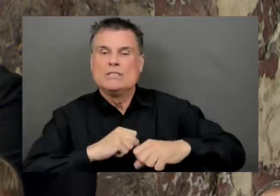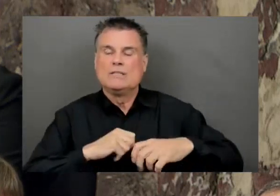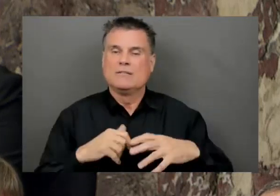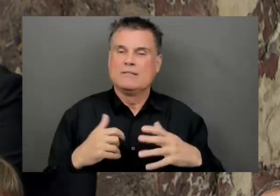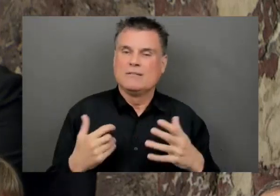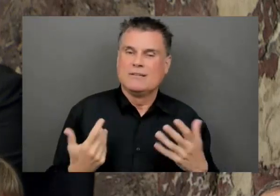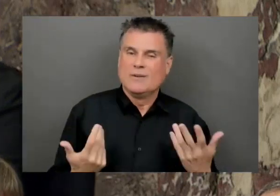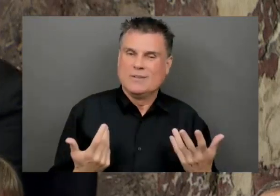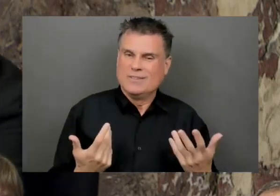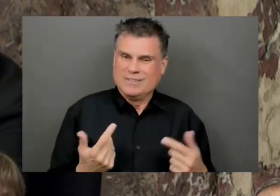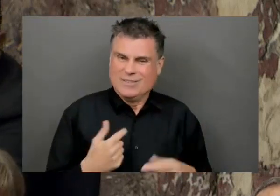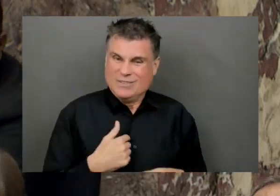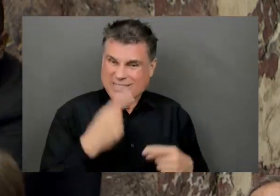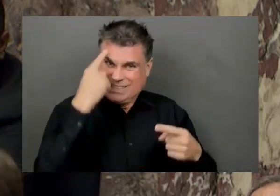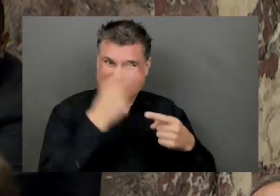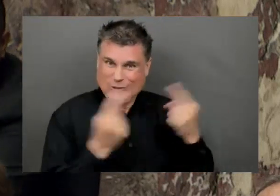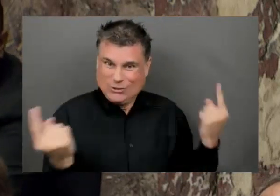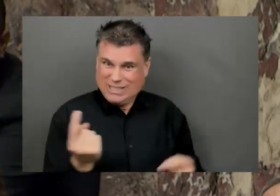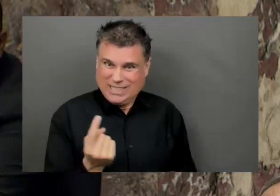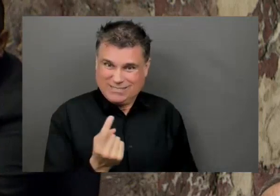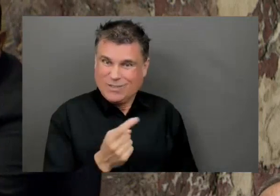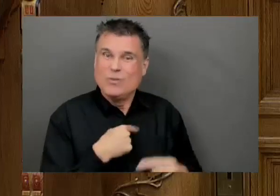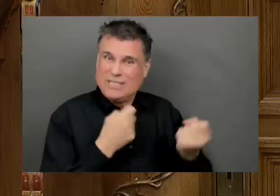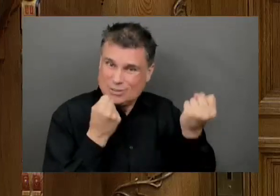workers across the public healthcare system.